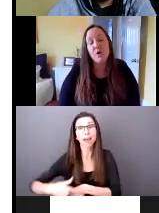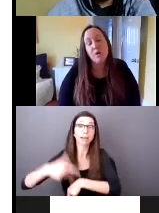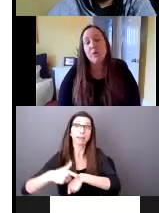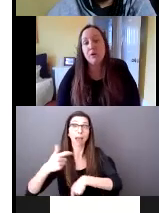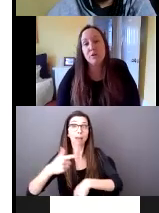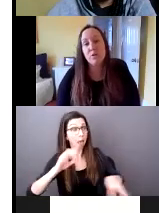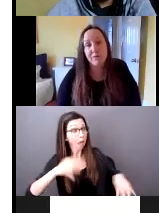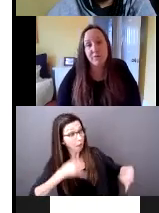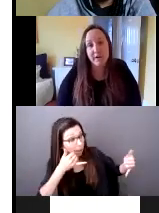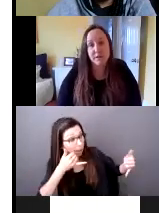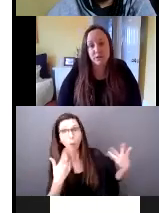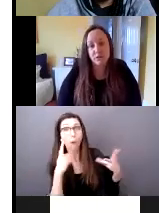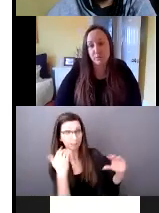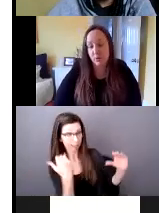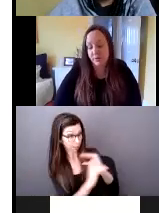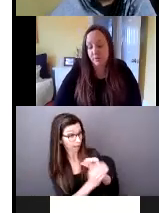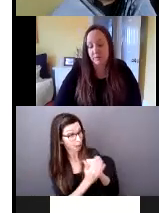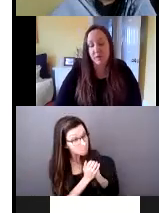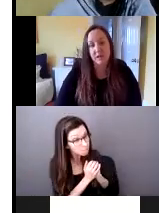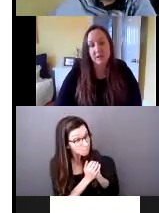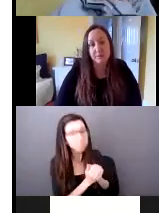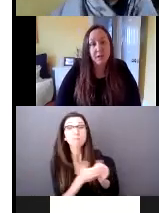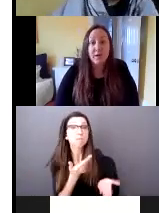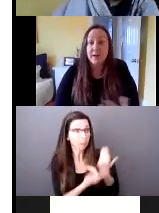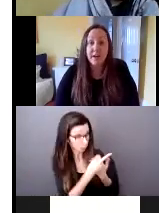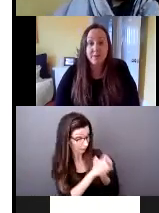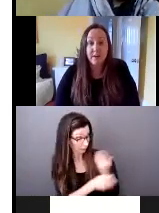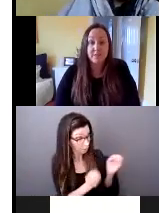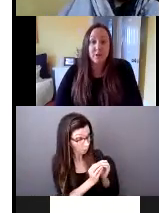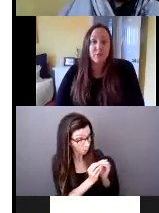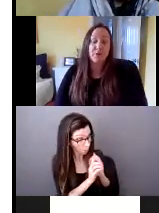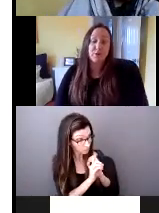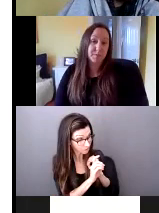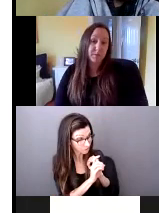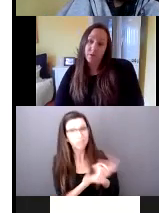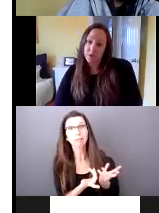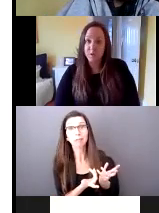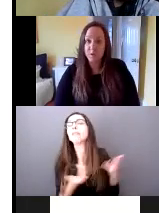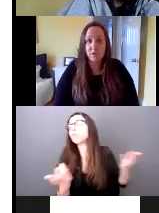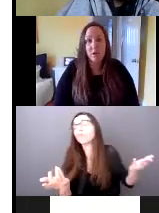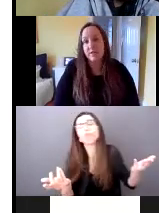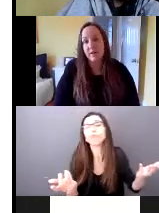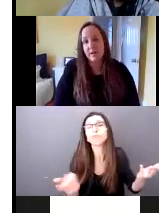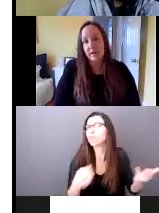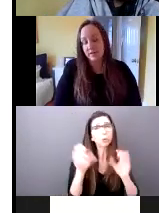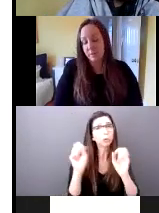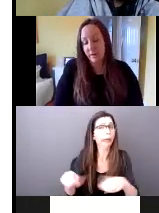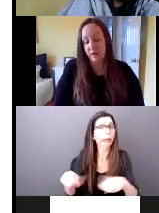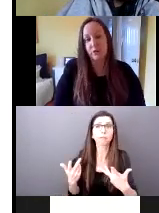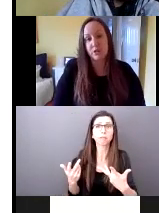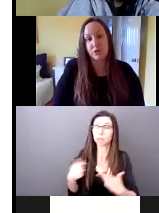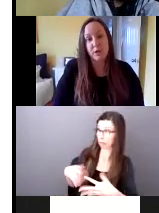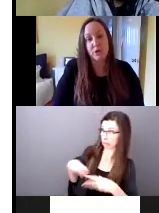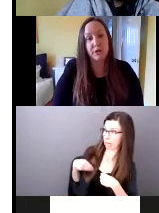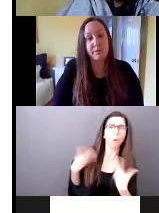helpful, but also offer any additional support that might be needed. And again, that's available if you accept it, but you can also decline that again, depending